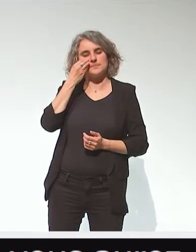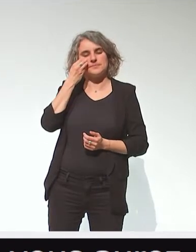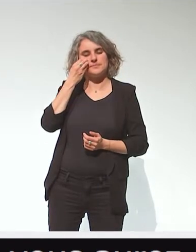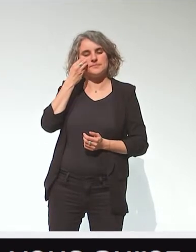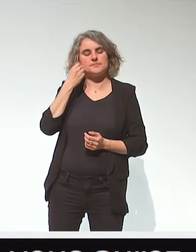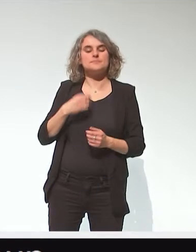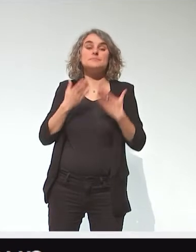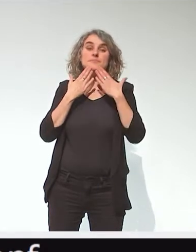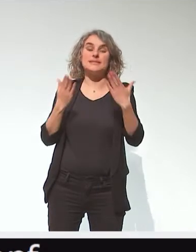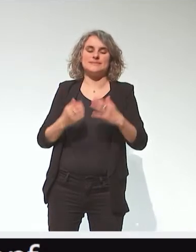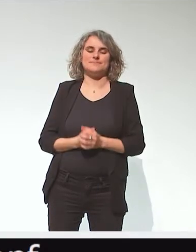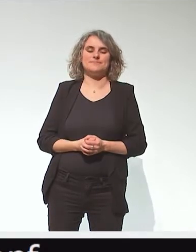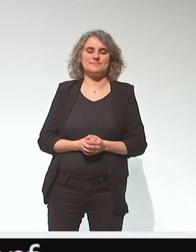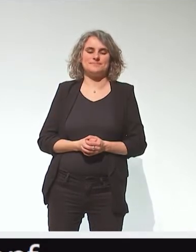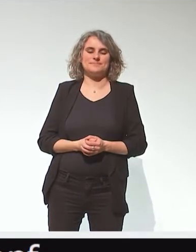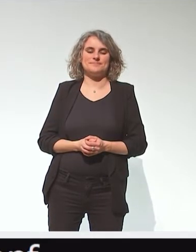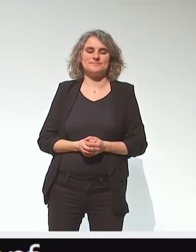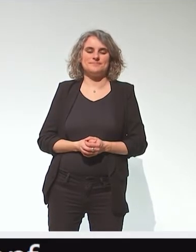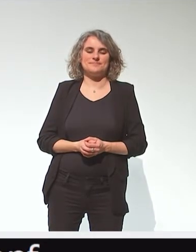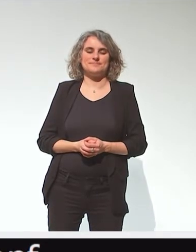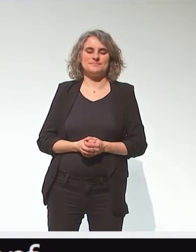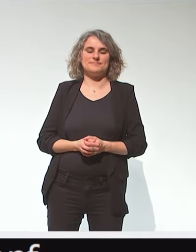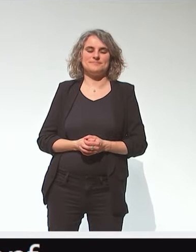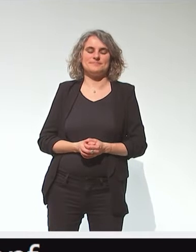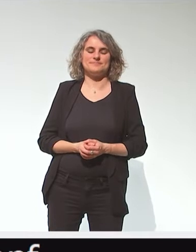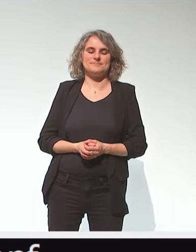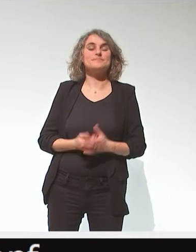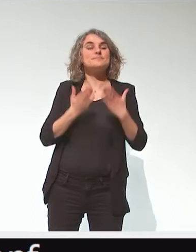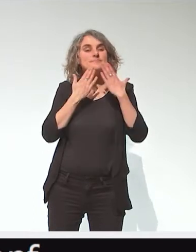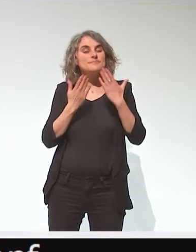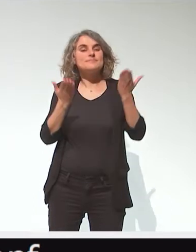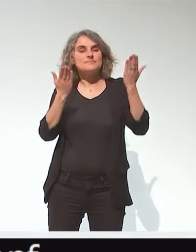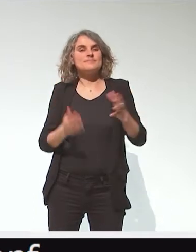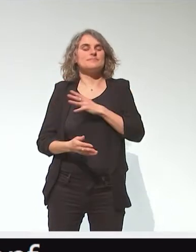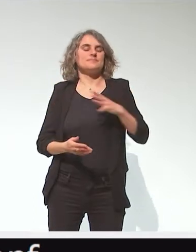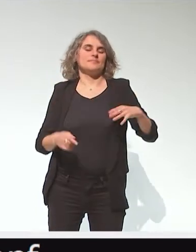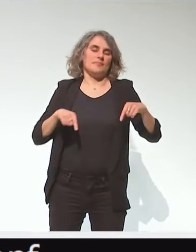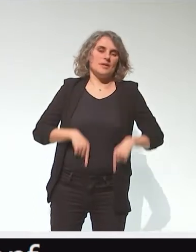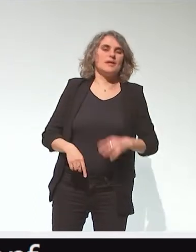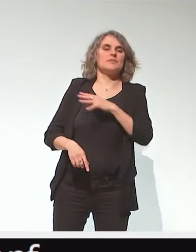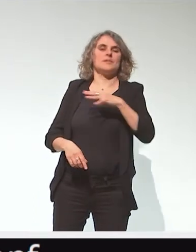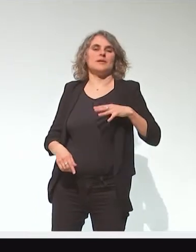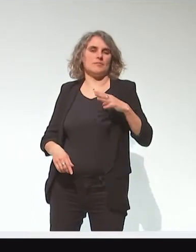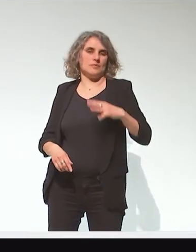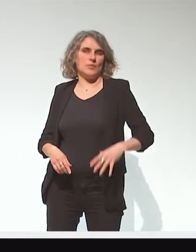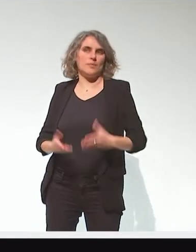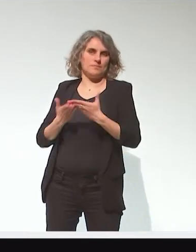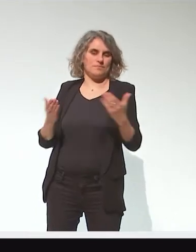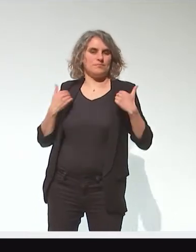thoughts, sir. Dear ministers, ladies and gentlemen, as you heard, my name is Johannes Kopf. I'm the head of the Austrian